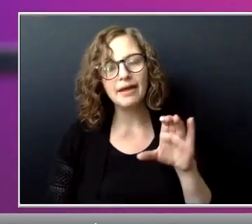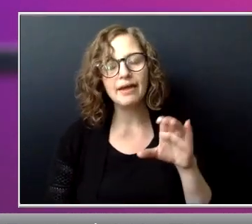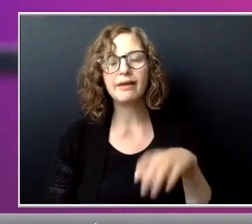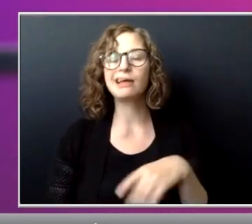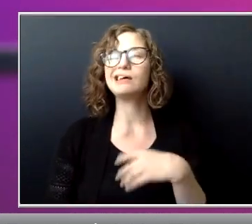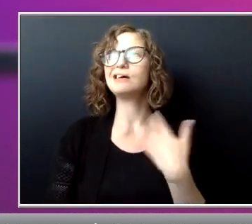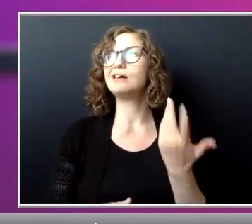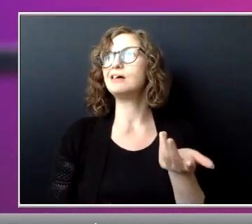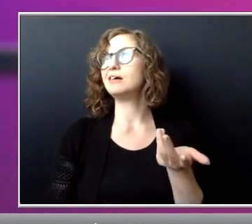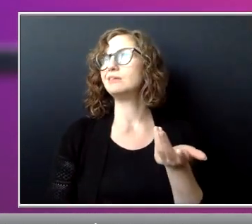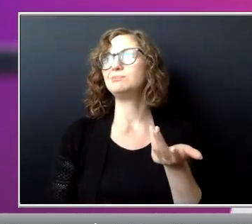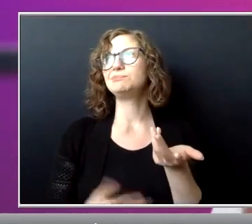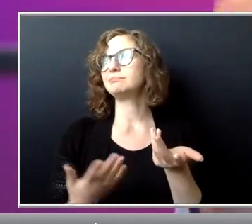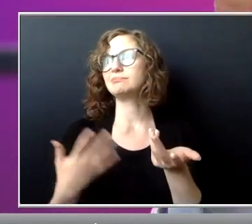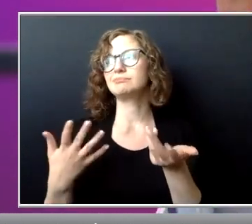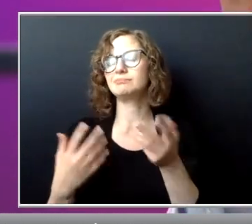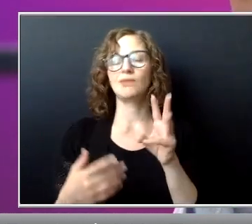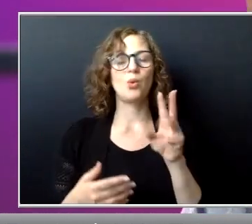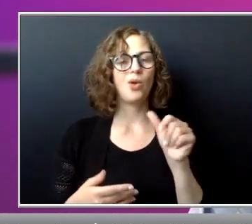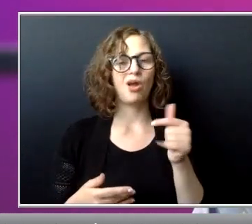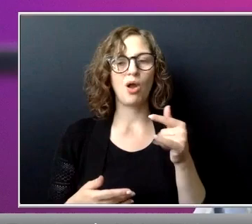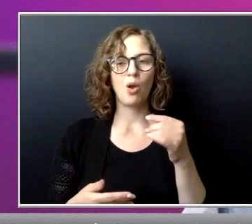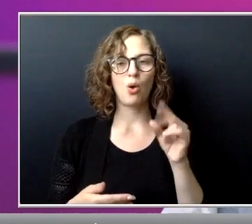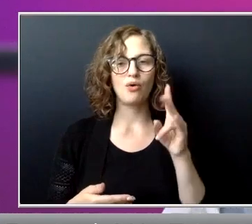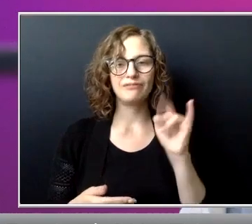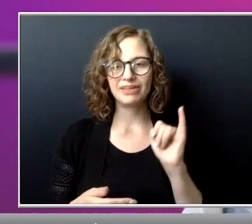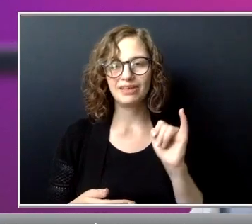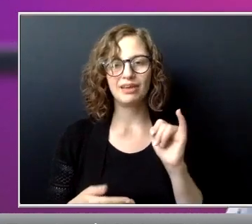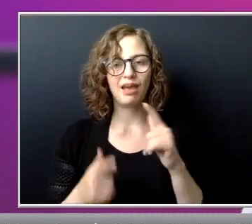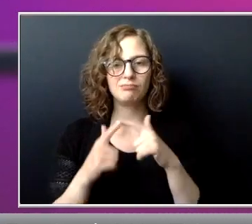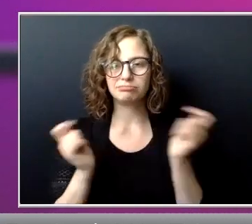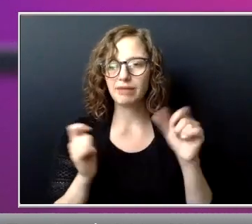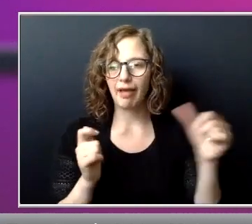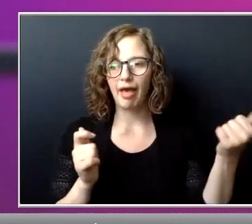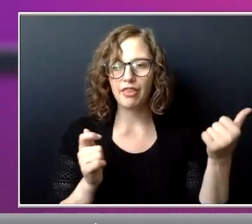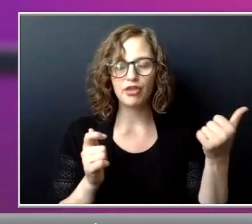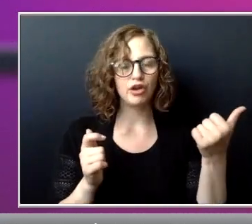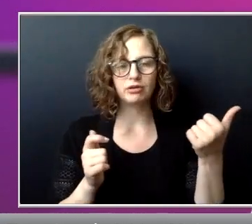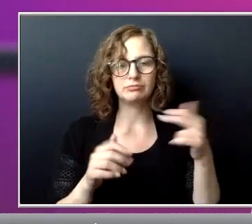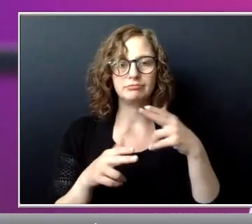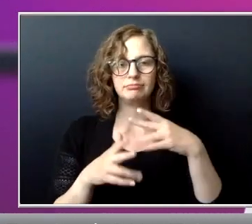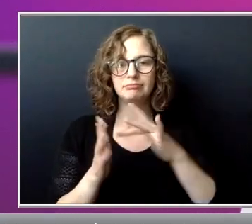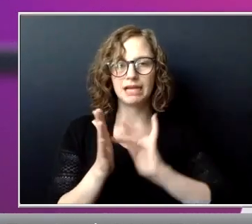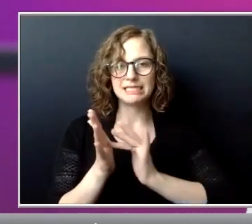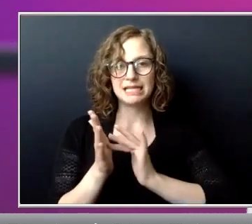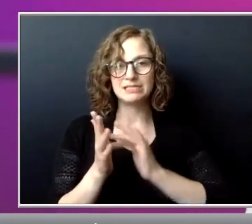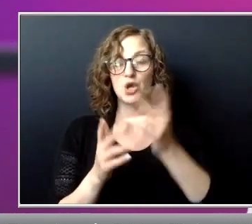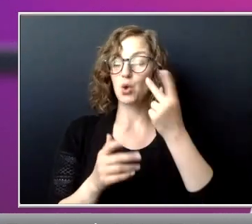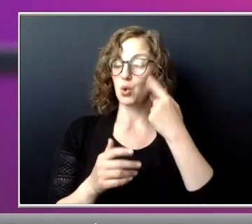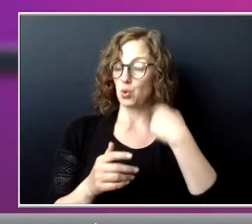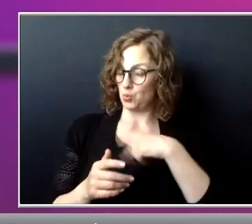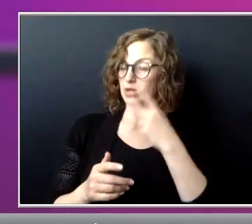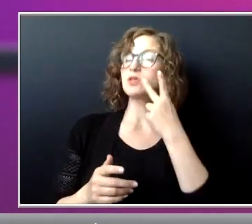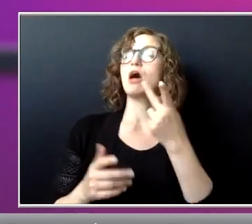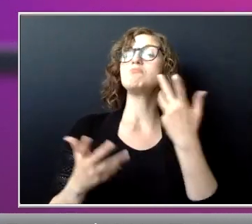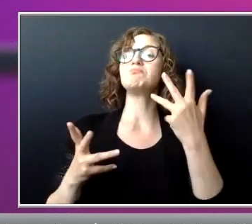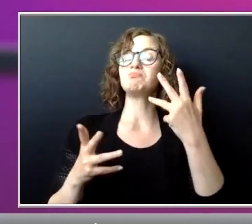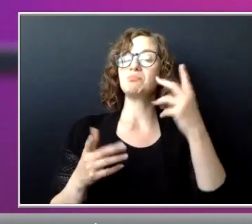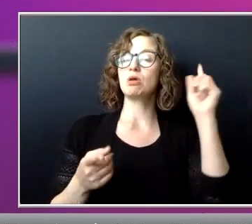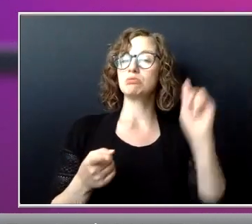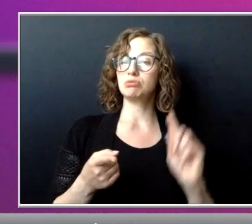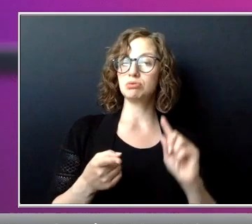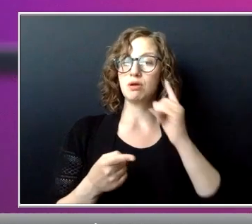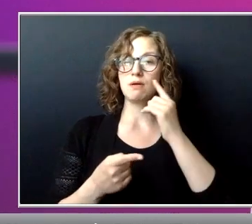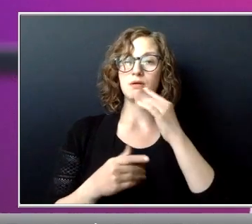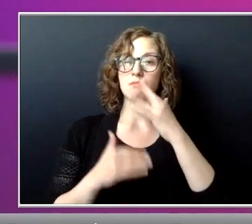and Wegovy, we saw that they lowered their blood sugar, and the comparison group had a lower risk